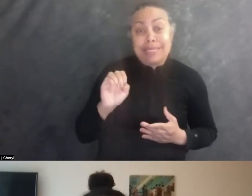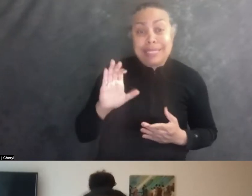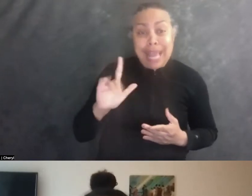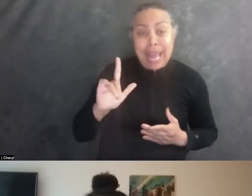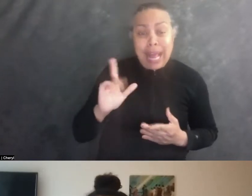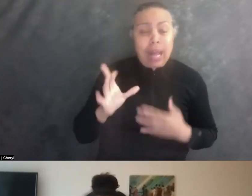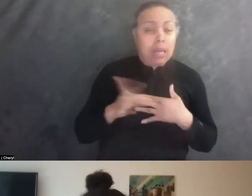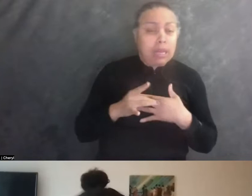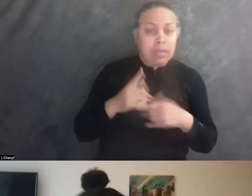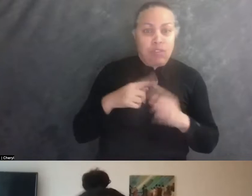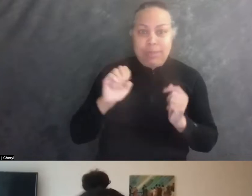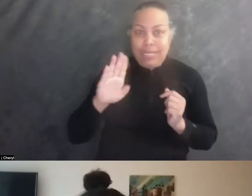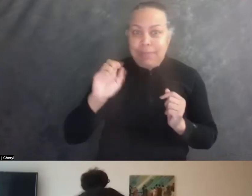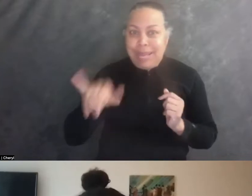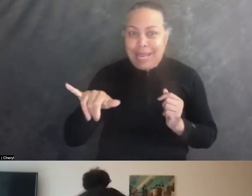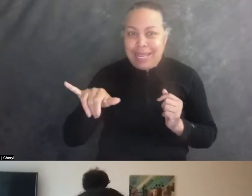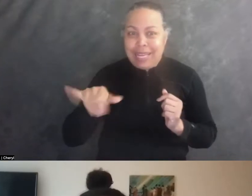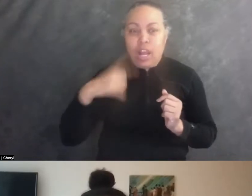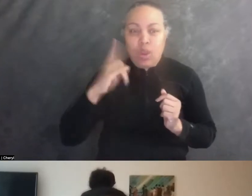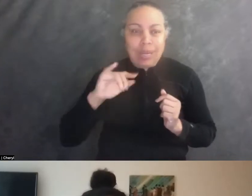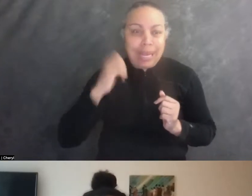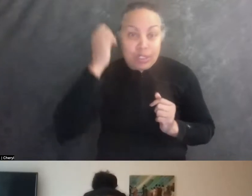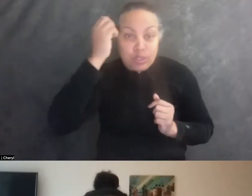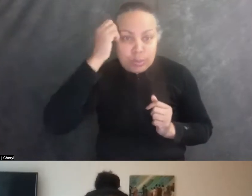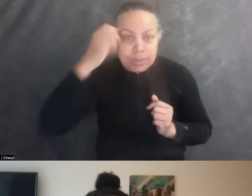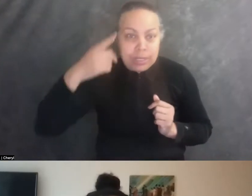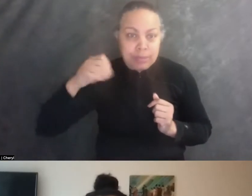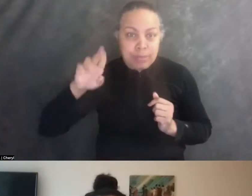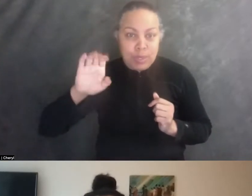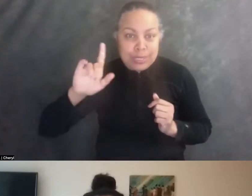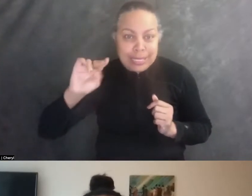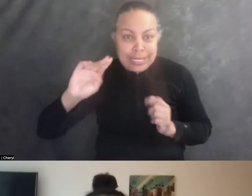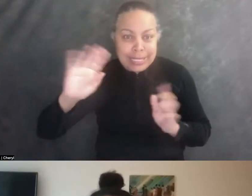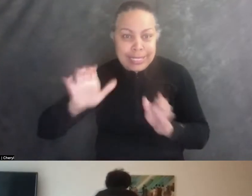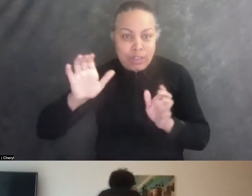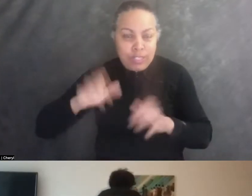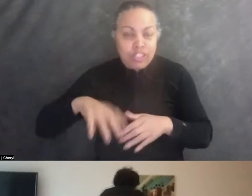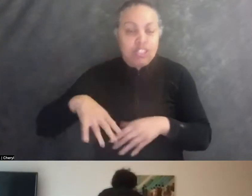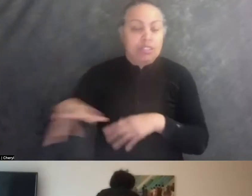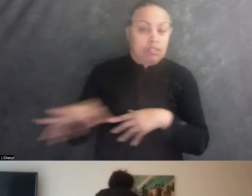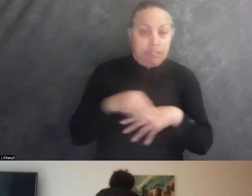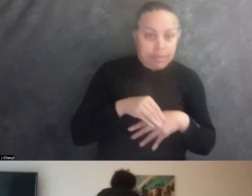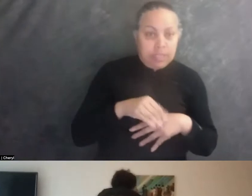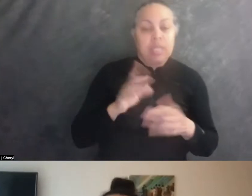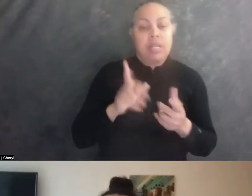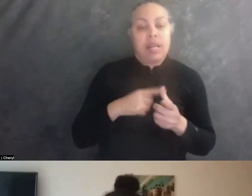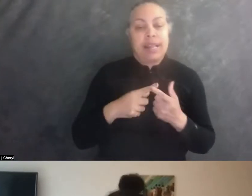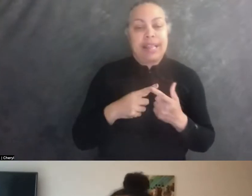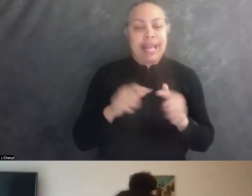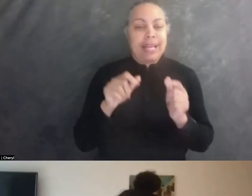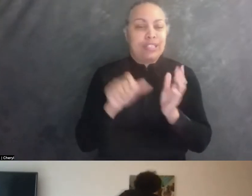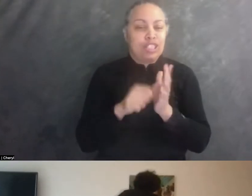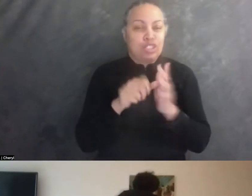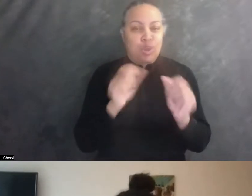from eBay that look like European porcelain decorations. And then the sculptures are all